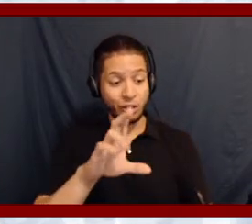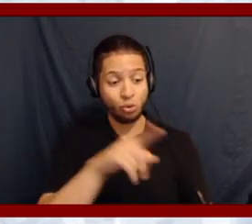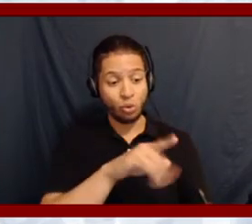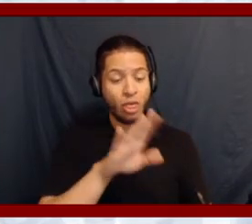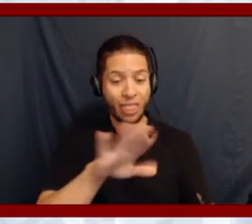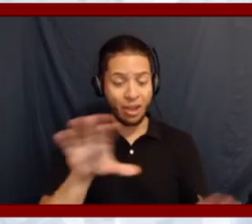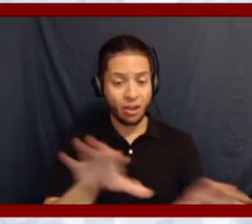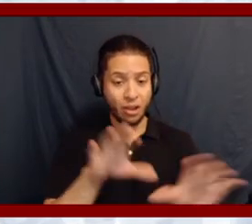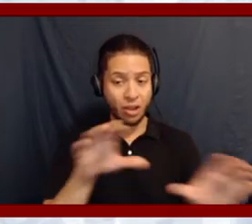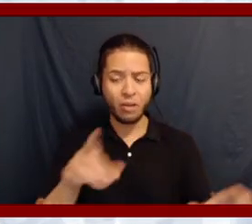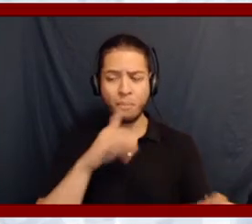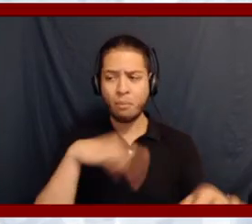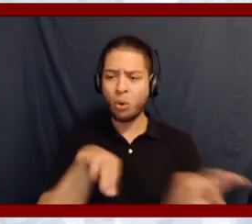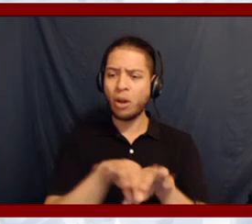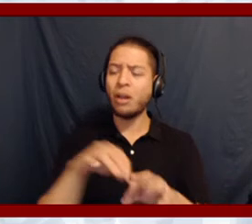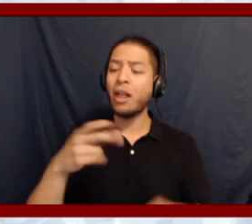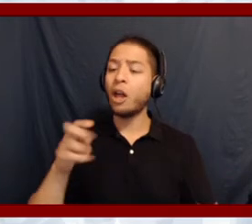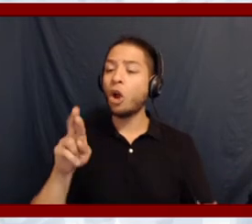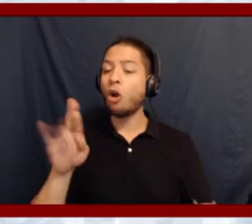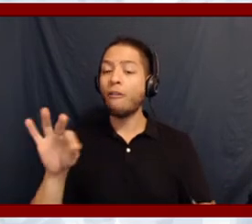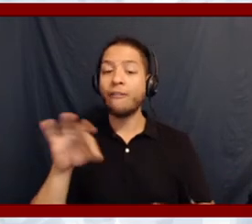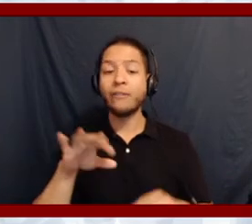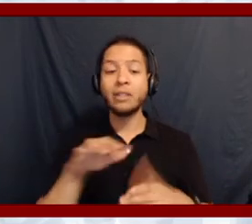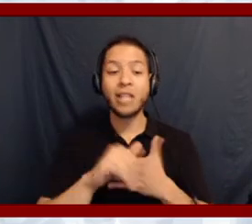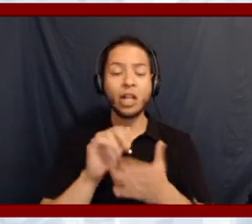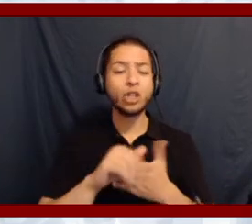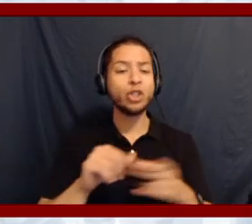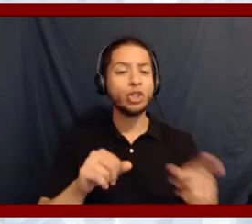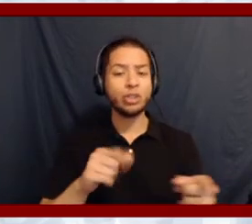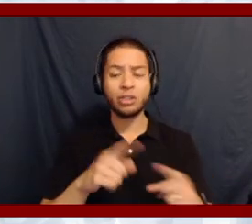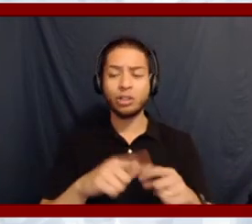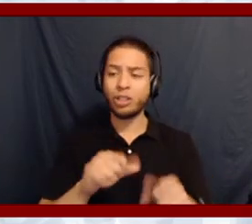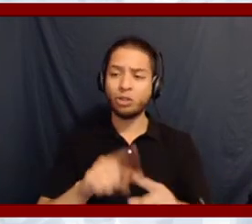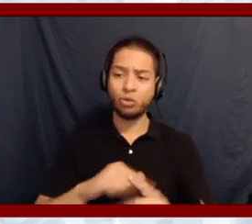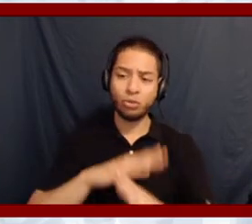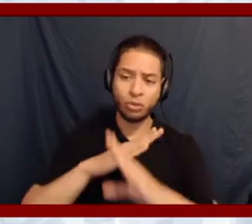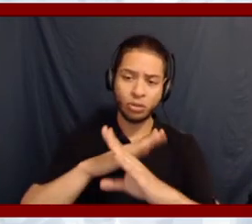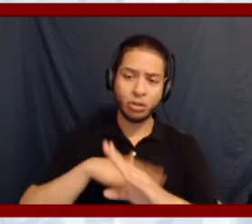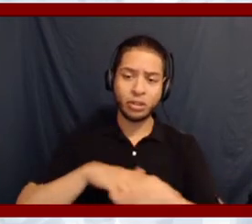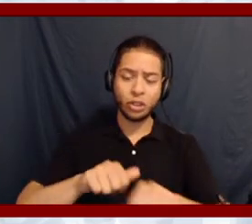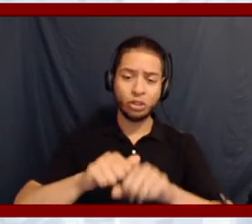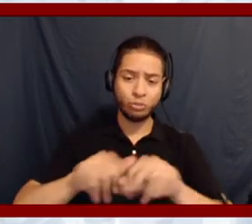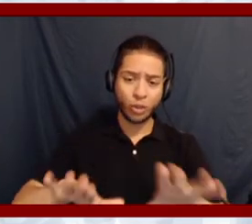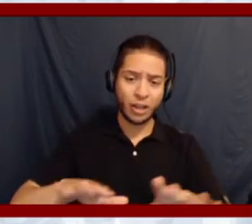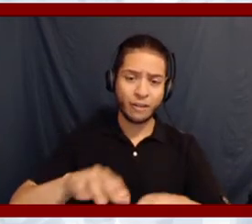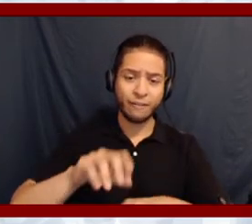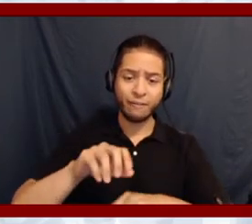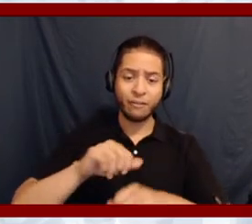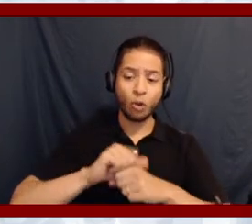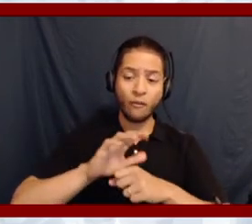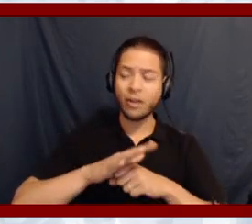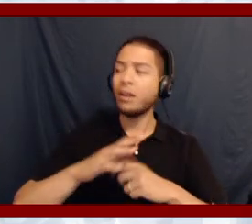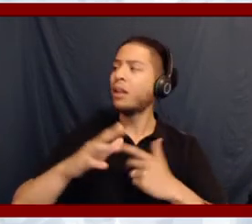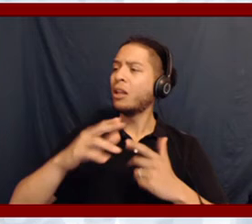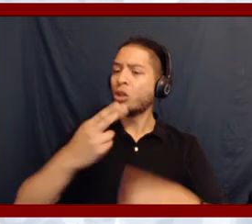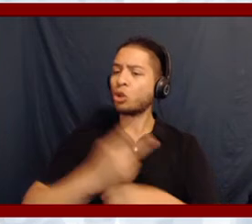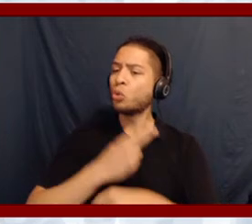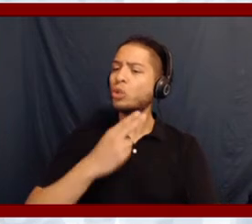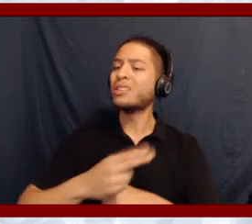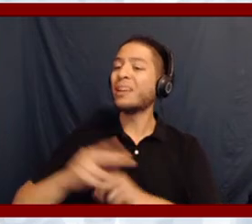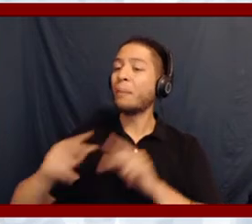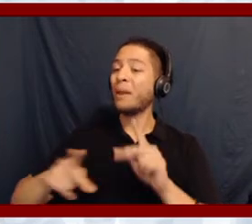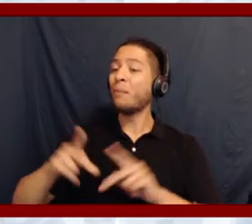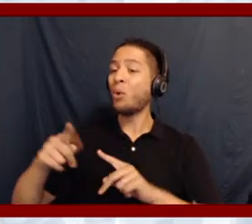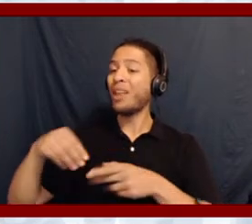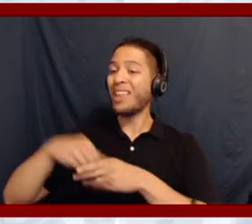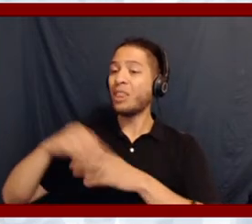HRF dollars to help with efforts to mitigate the spread of the of virus, using trusted folks from the community.